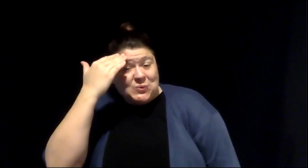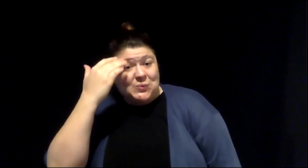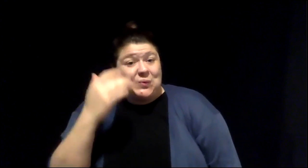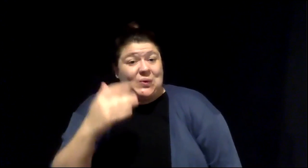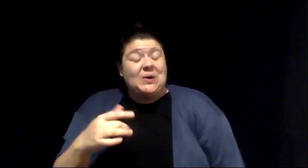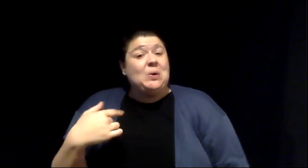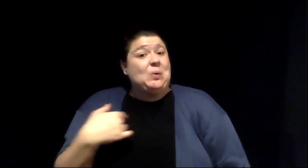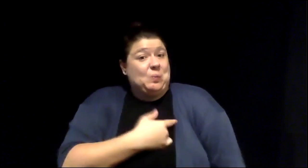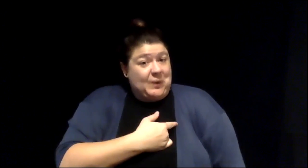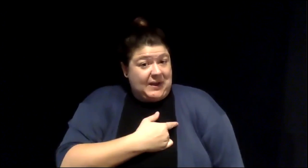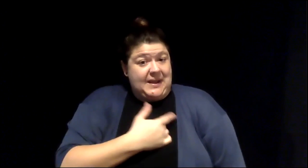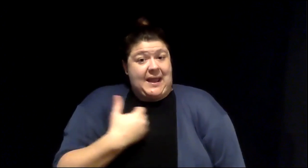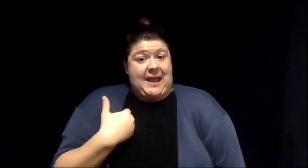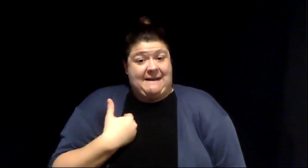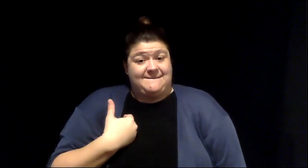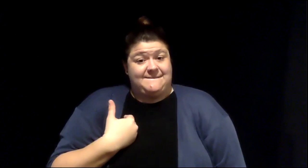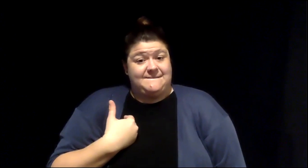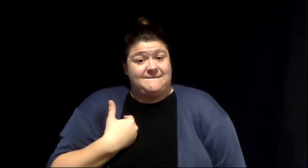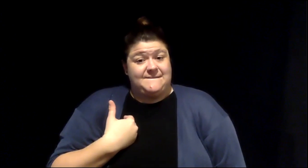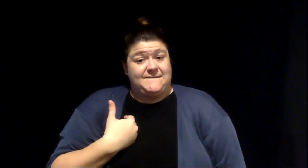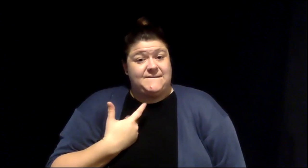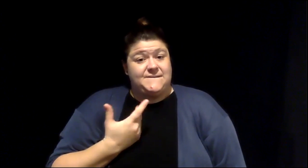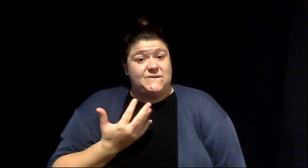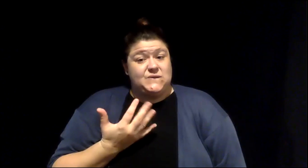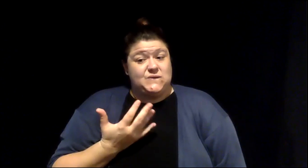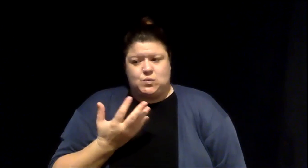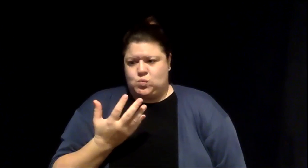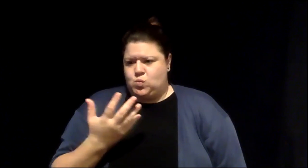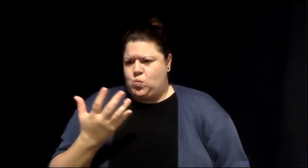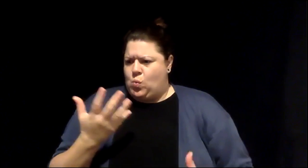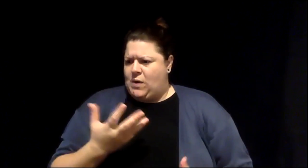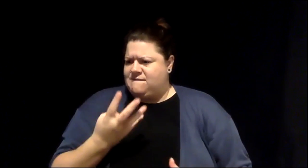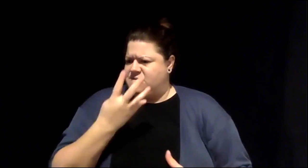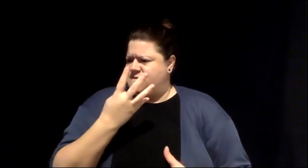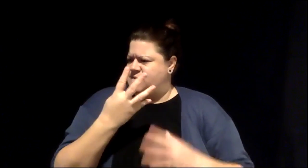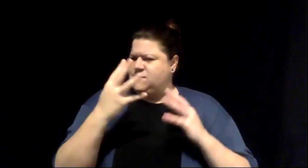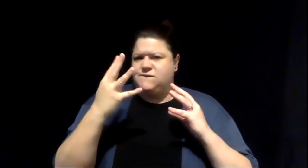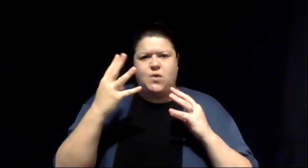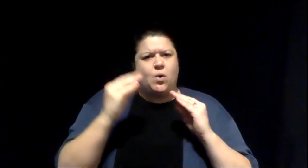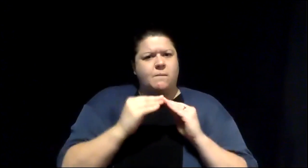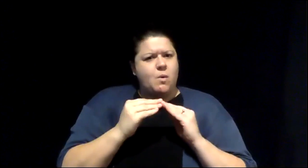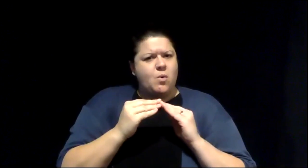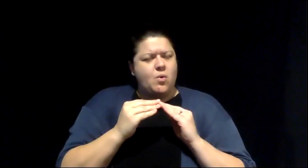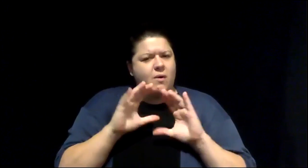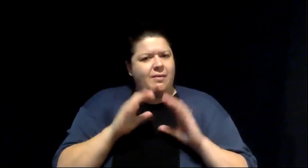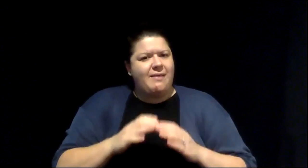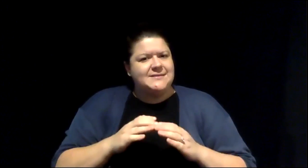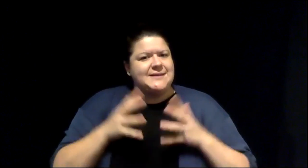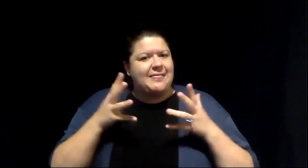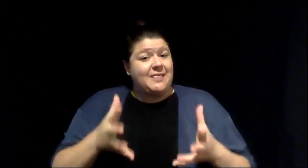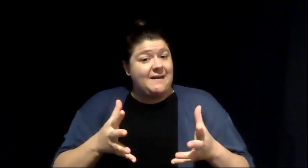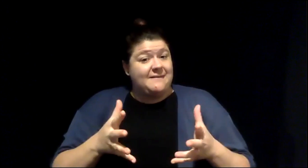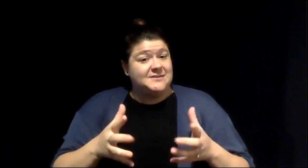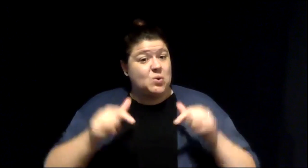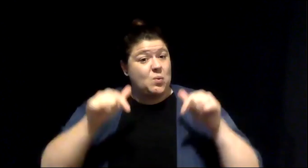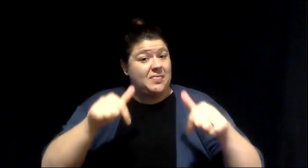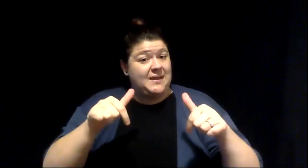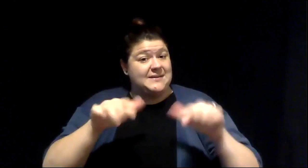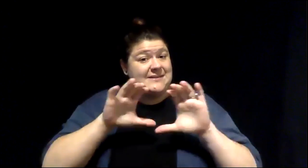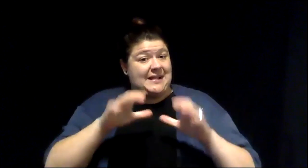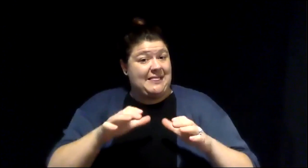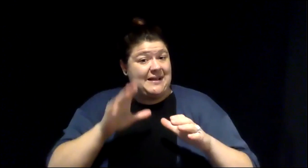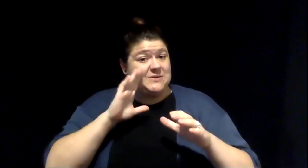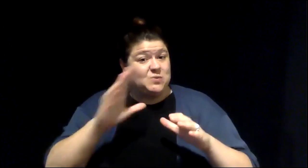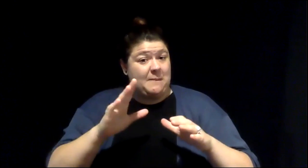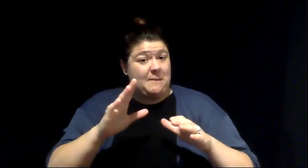we only have like 4 more classes left, and so this course will be over